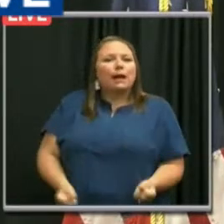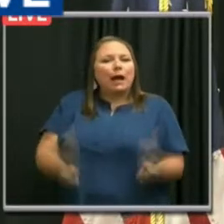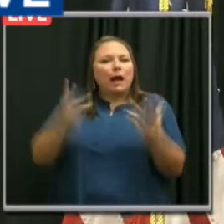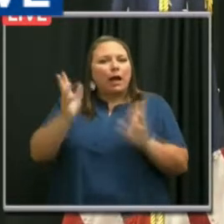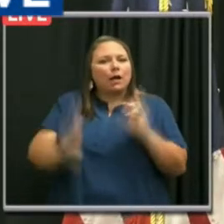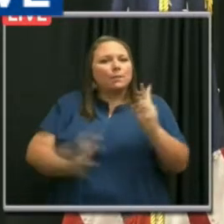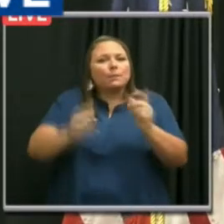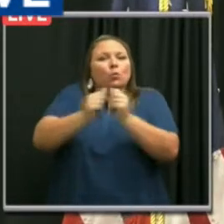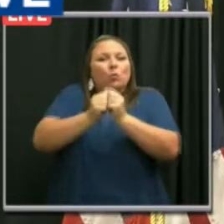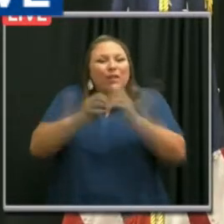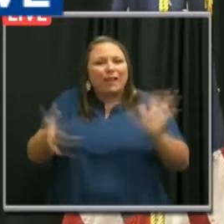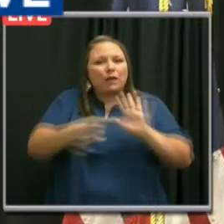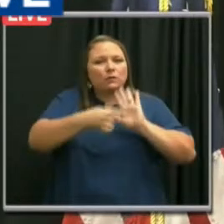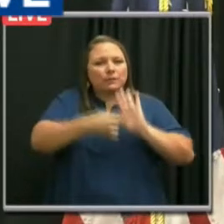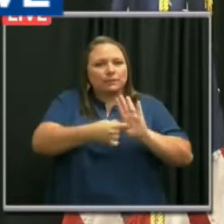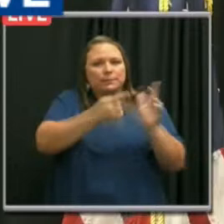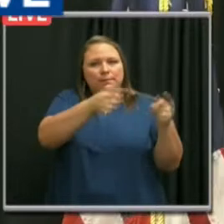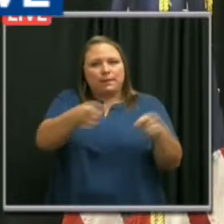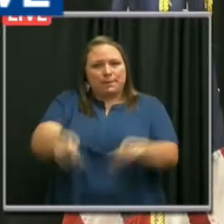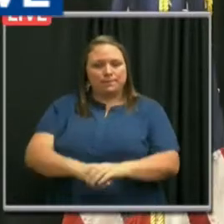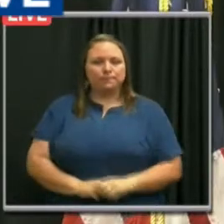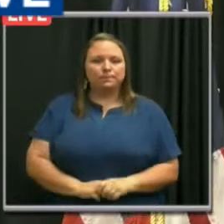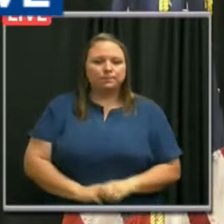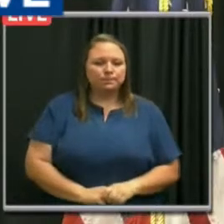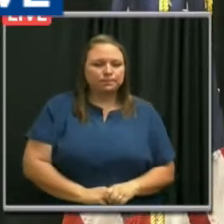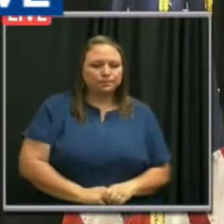frequently asymptomatic infections occur.